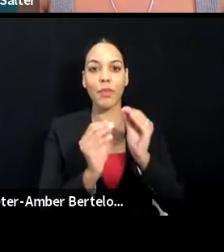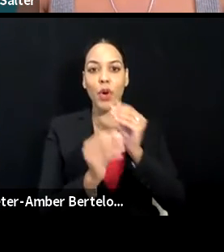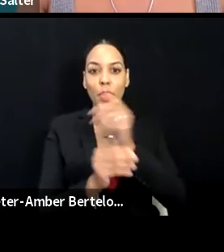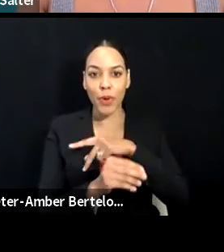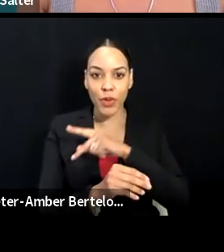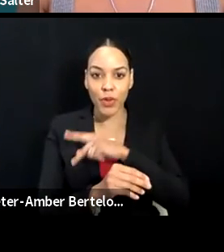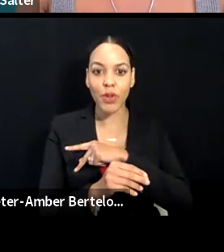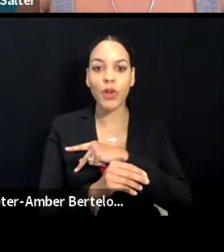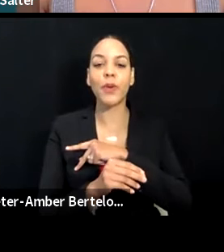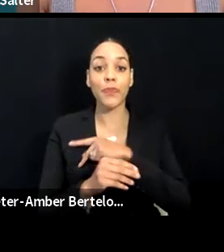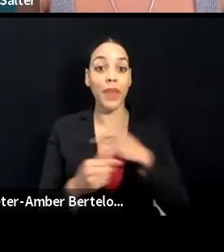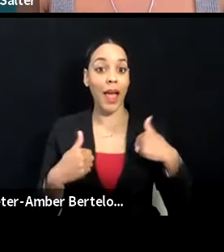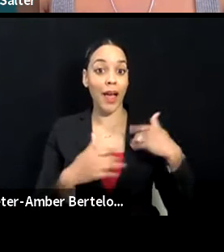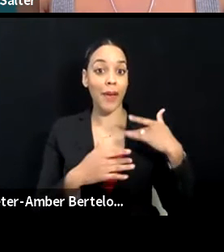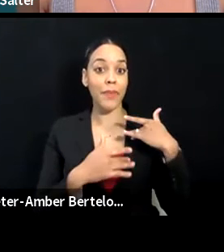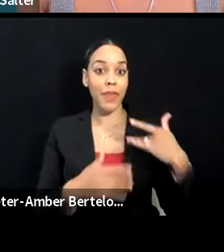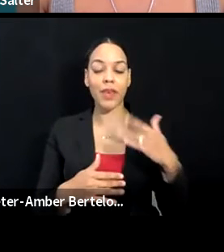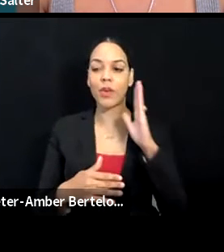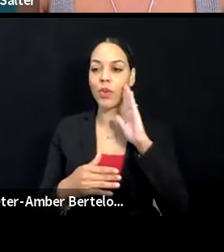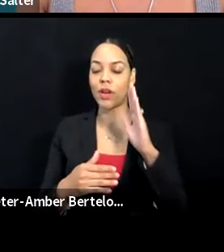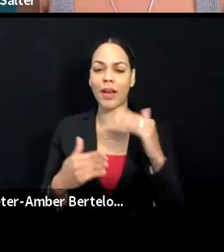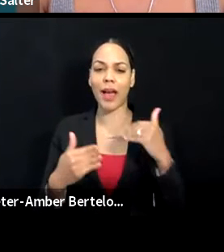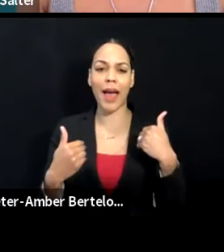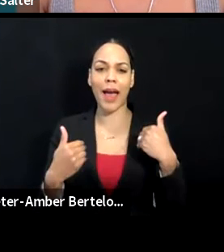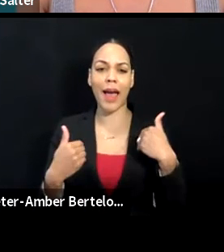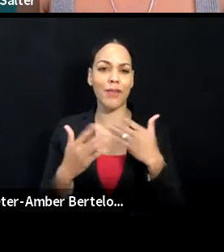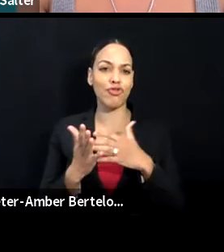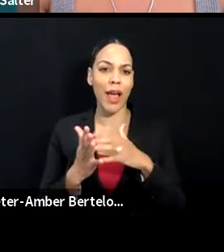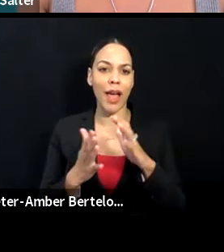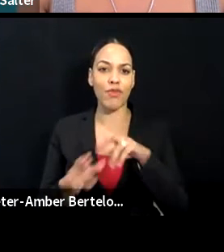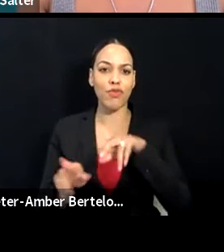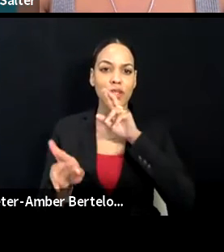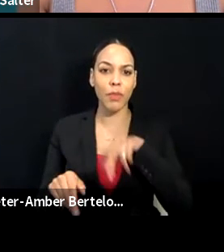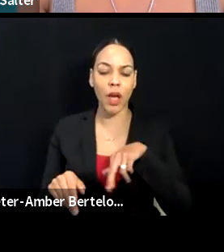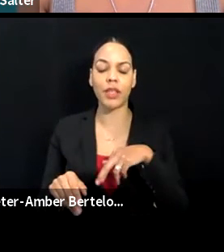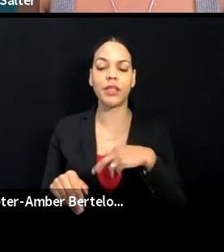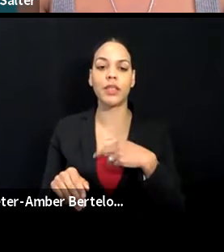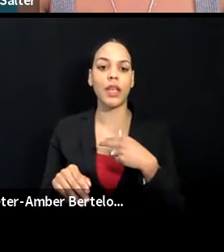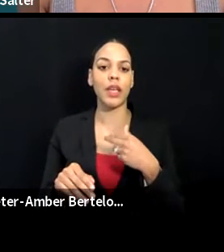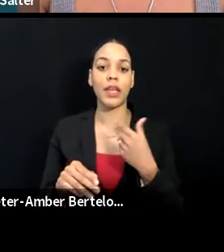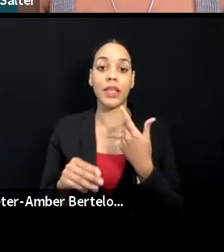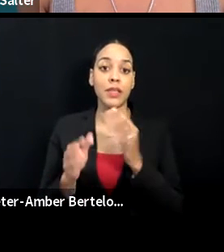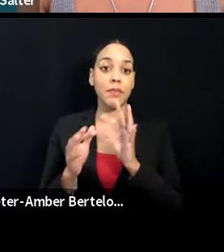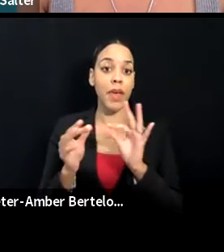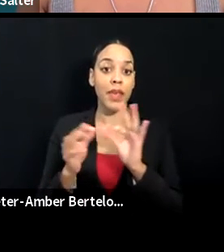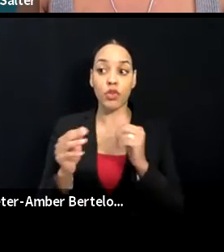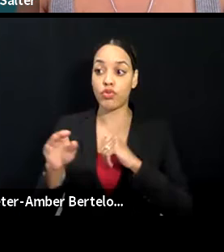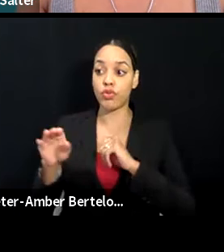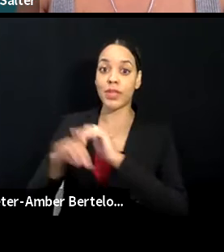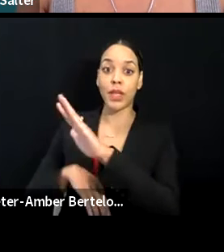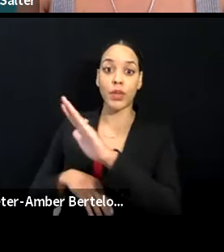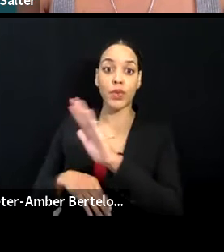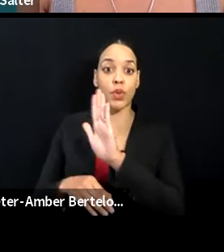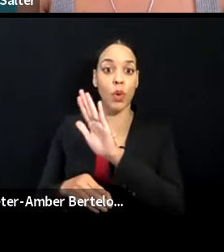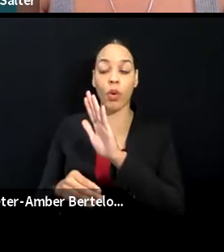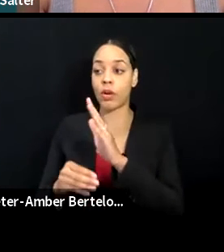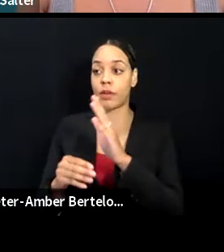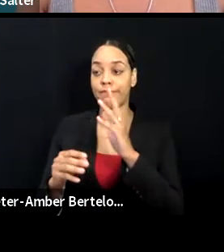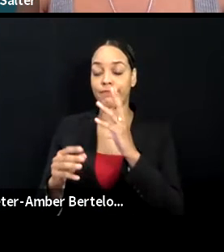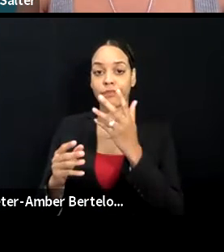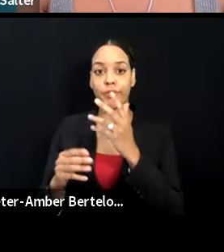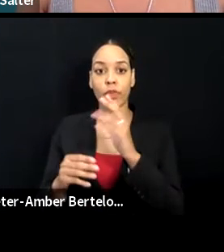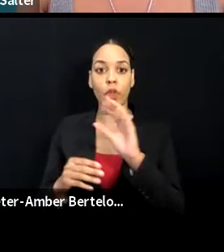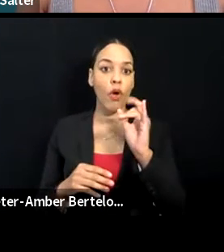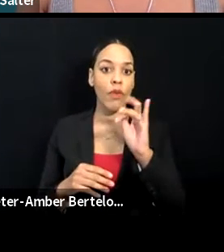draft response, a message for you to send to your elected officials. It takes like a minute or